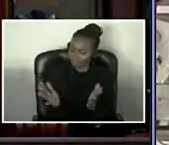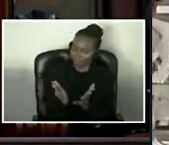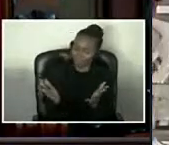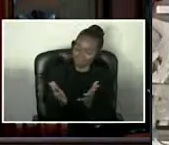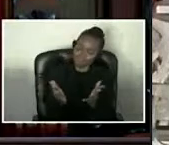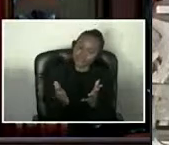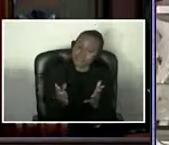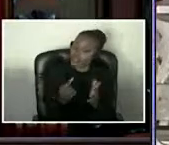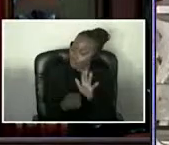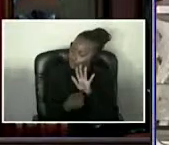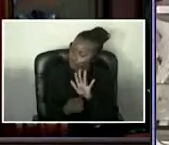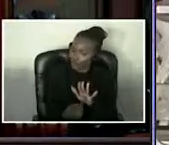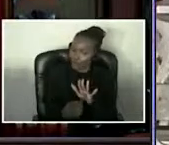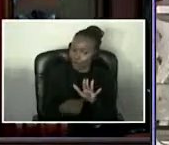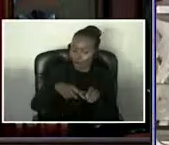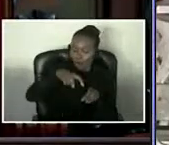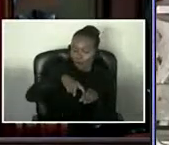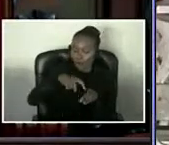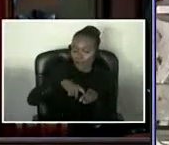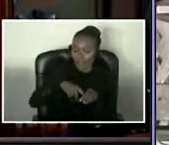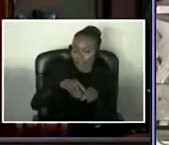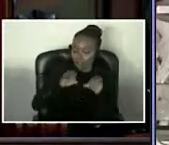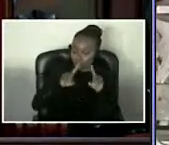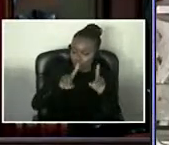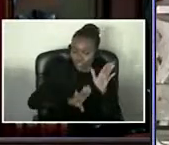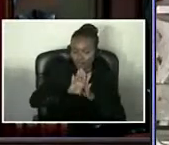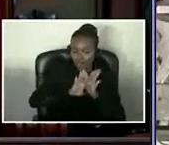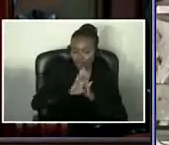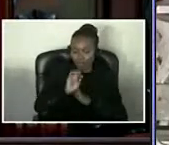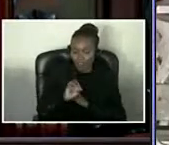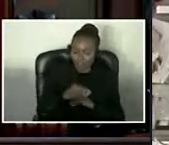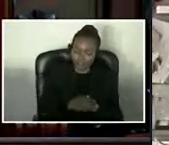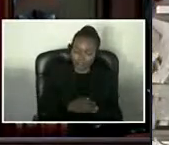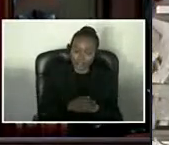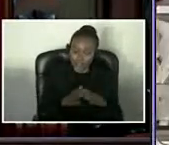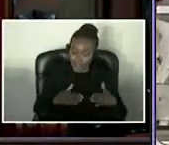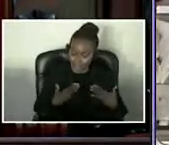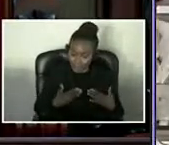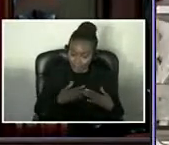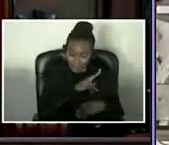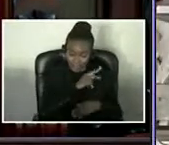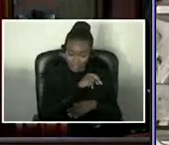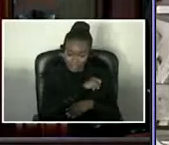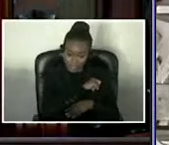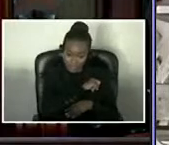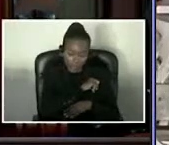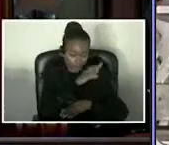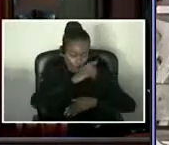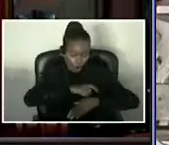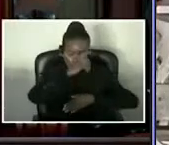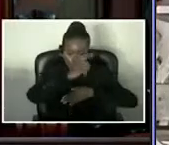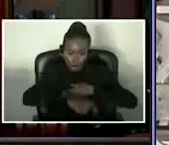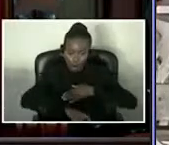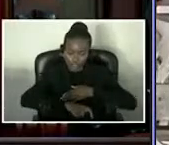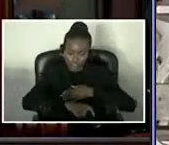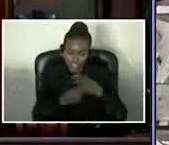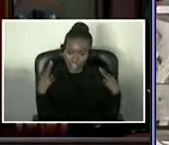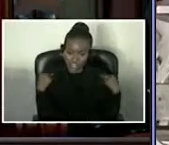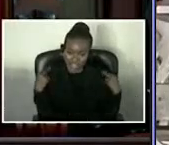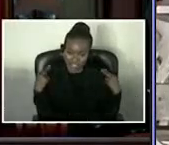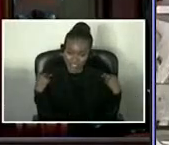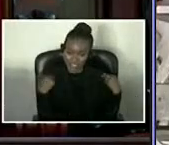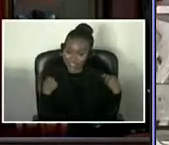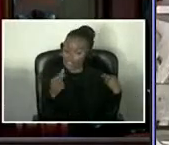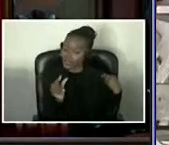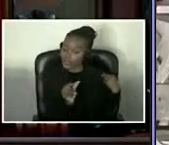well we are happy that you have lunatal college of nursing is now to be accredited by